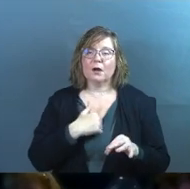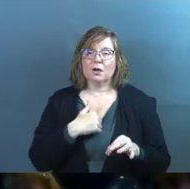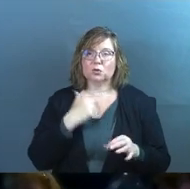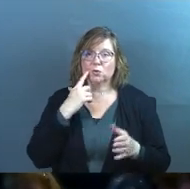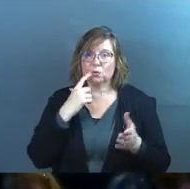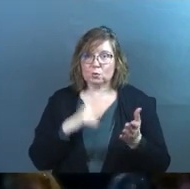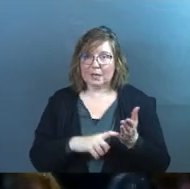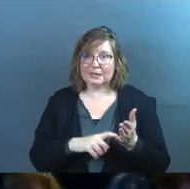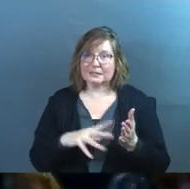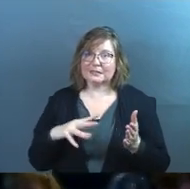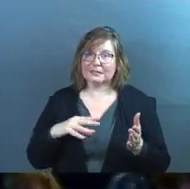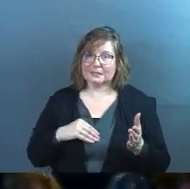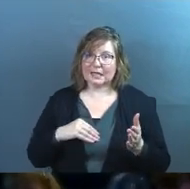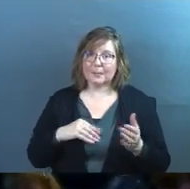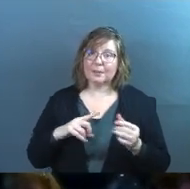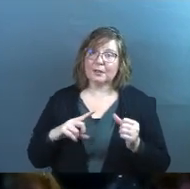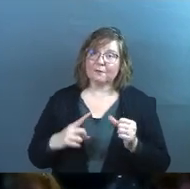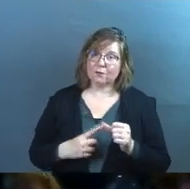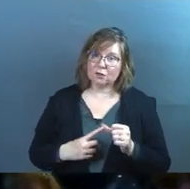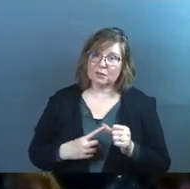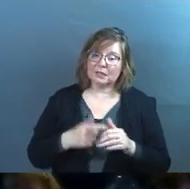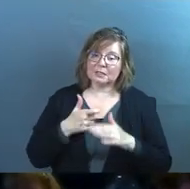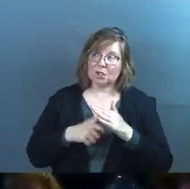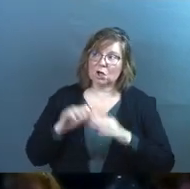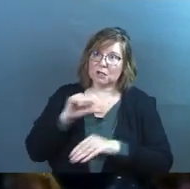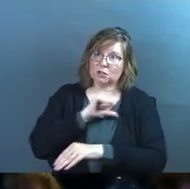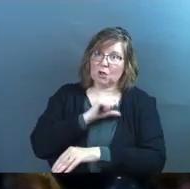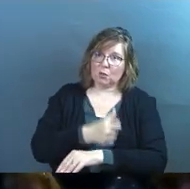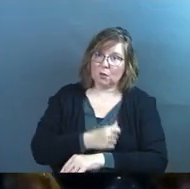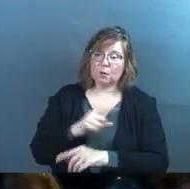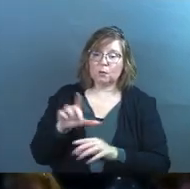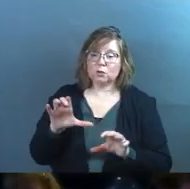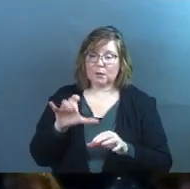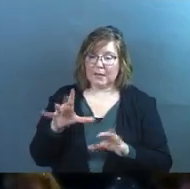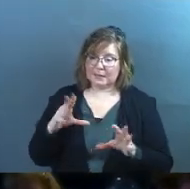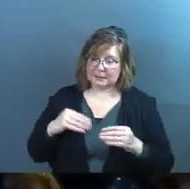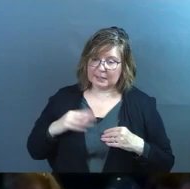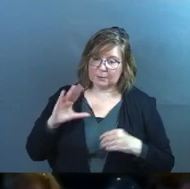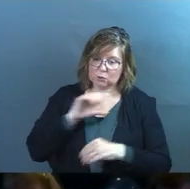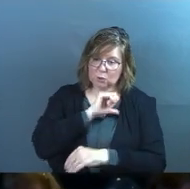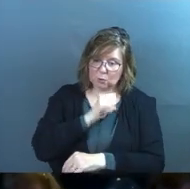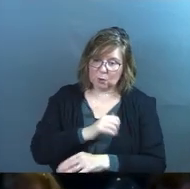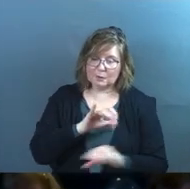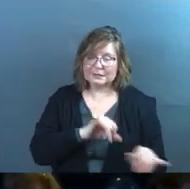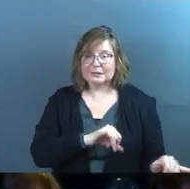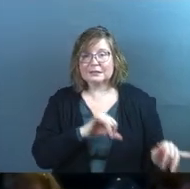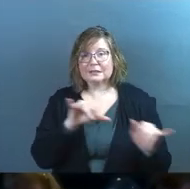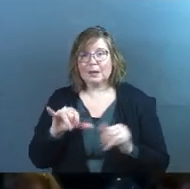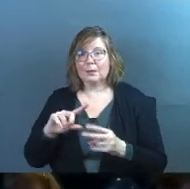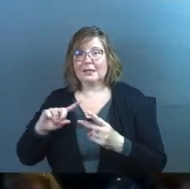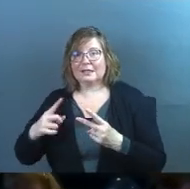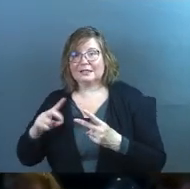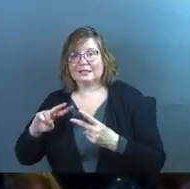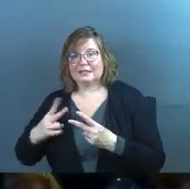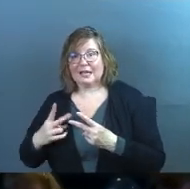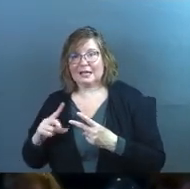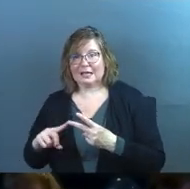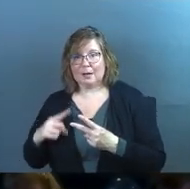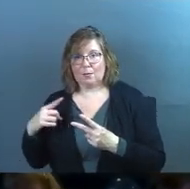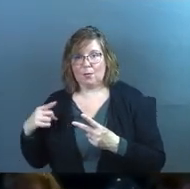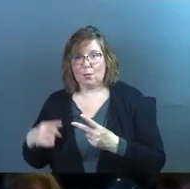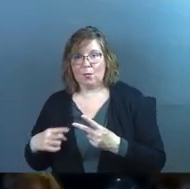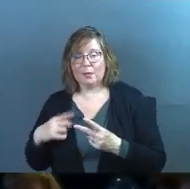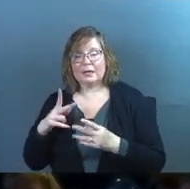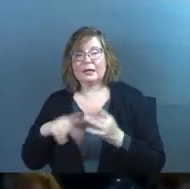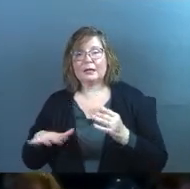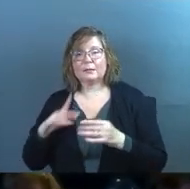to recognize and accept, again, the first, that it's under God's authority, because once we do that, we can do the same with this second point,